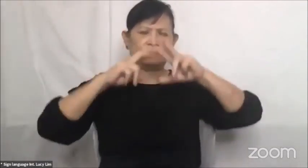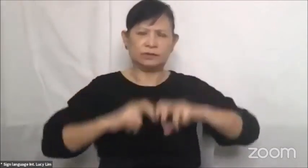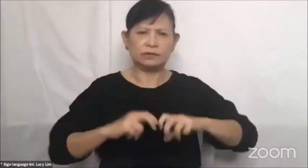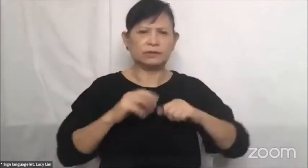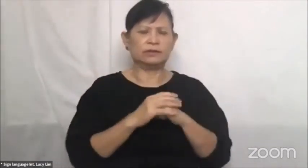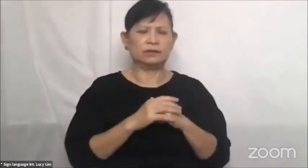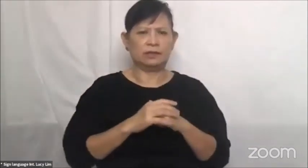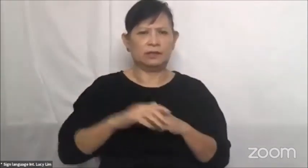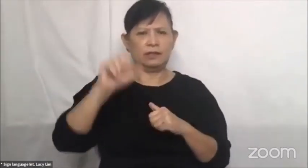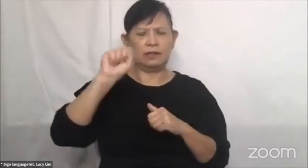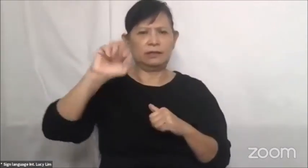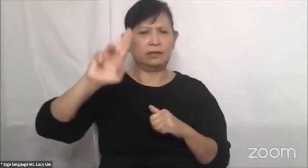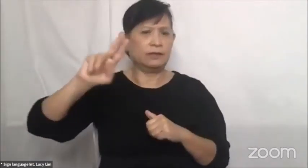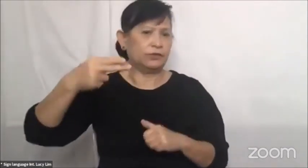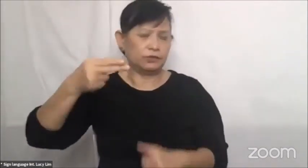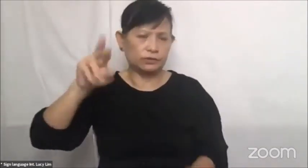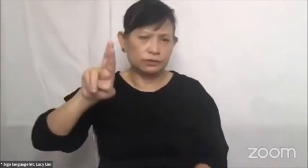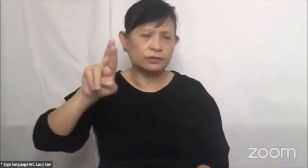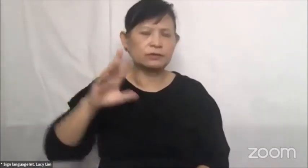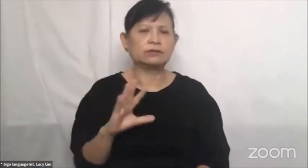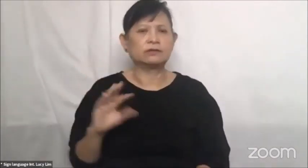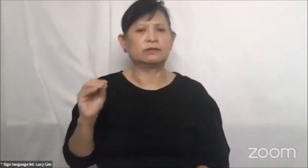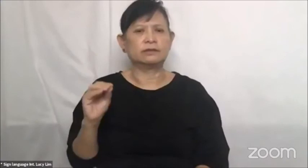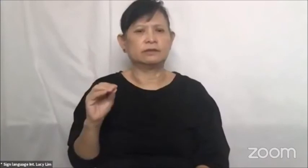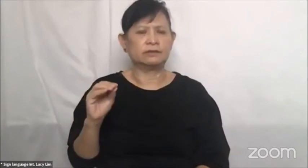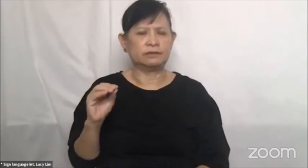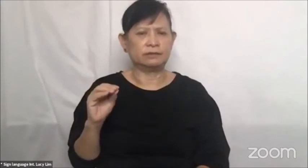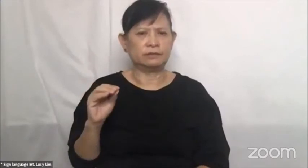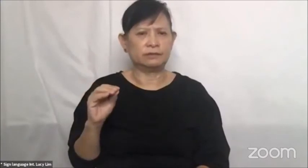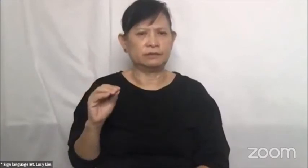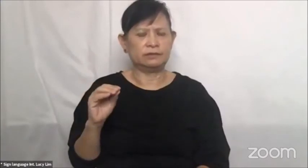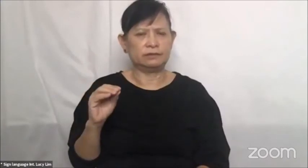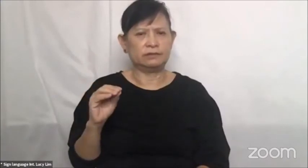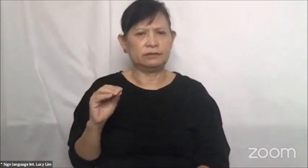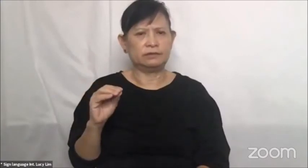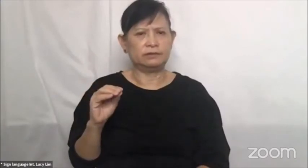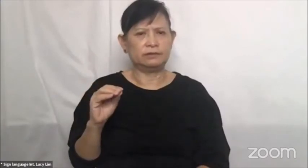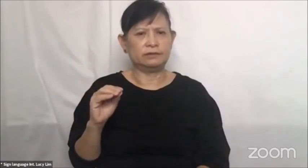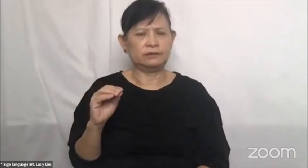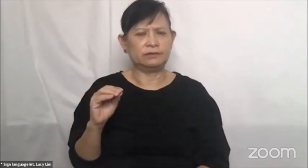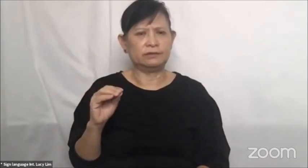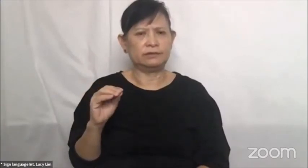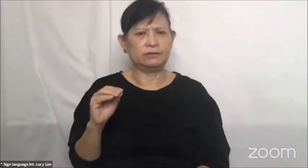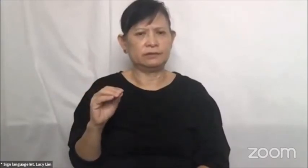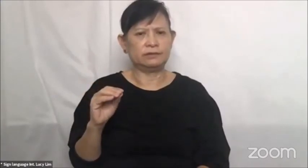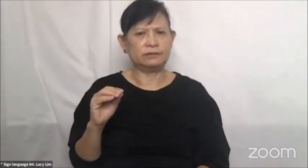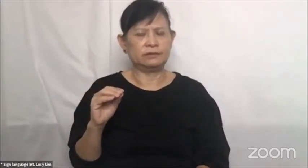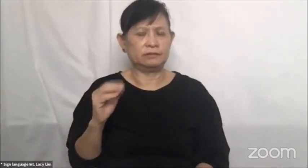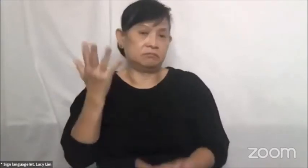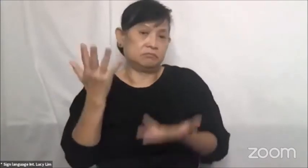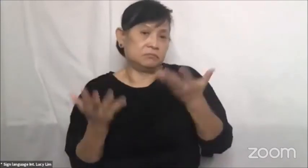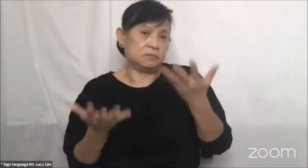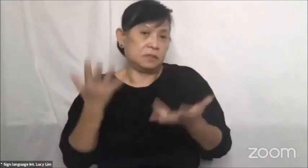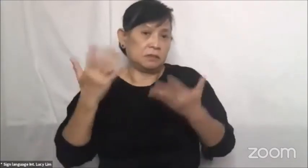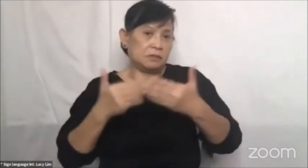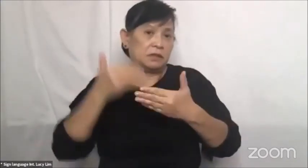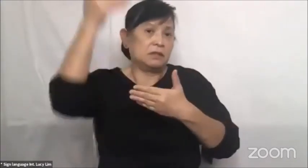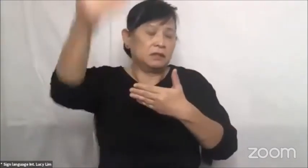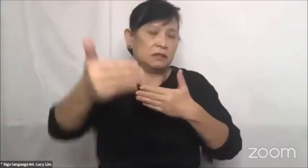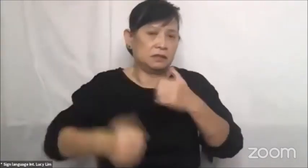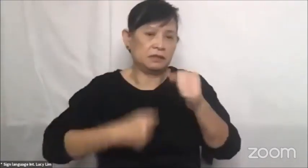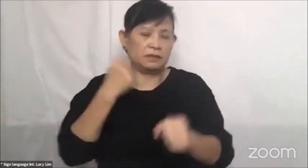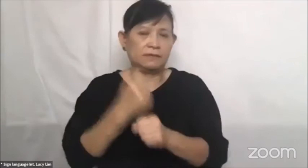on SRHR, climate change, DRR. So please, maybe next year, stay